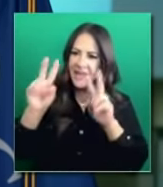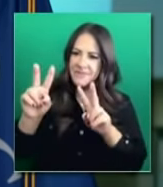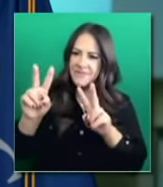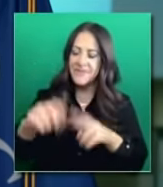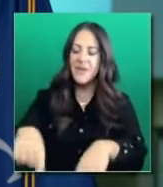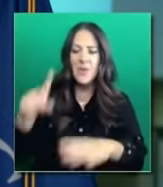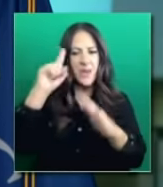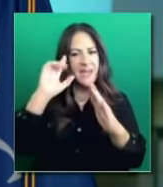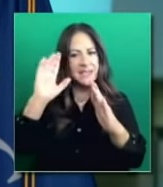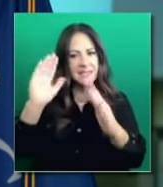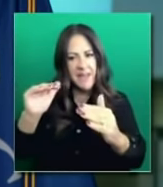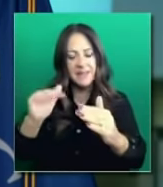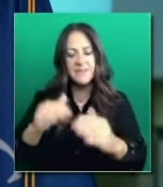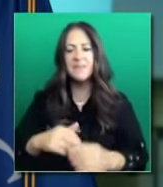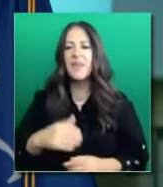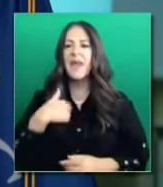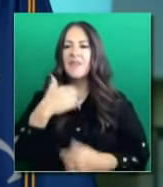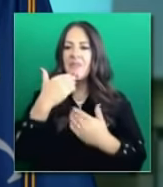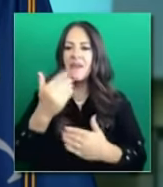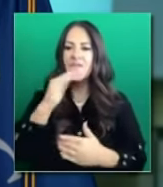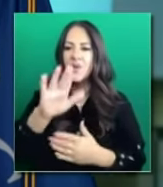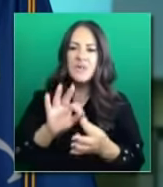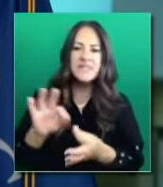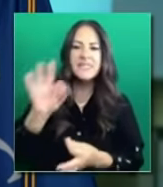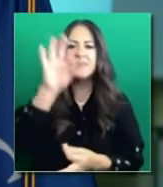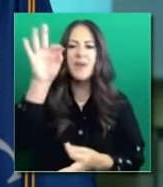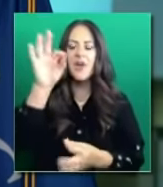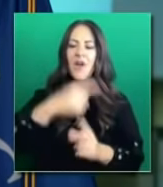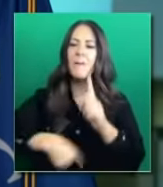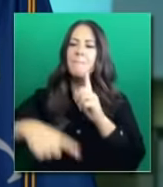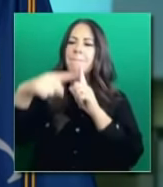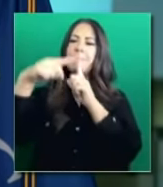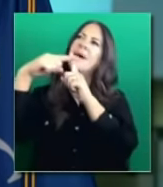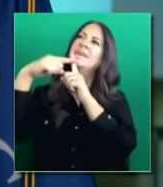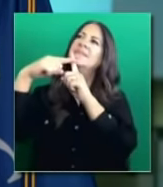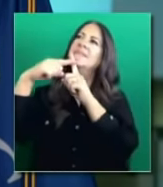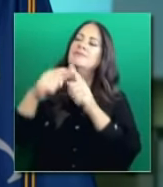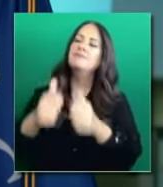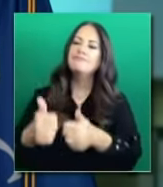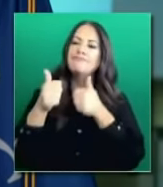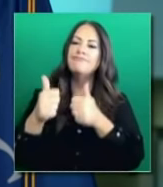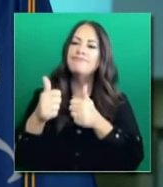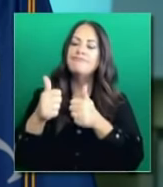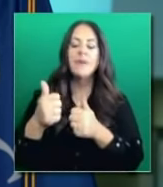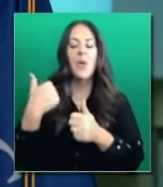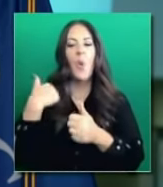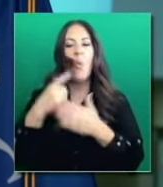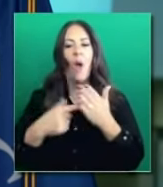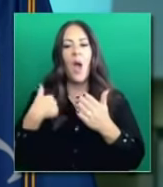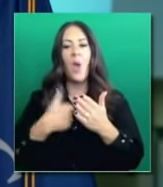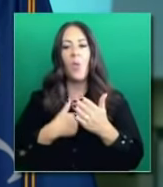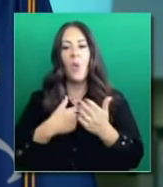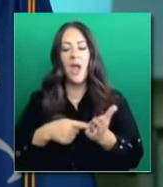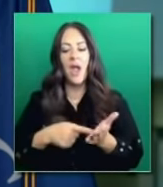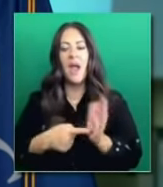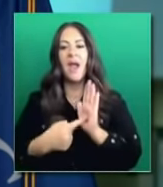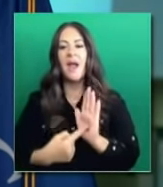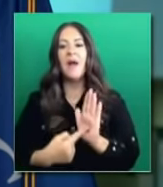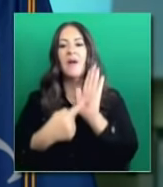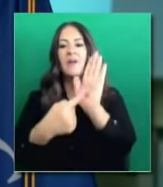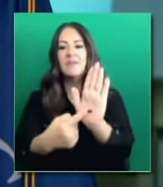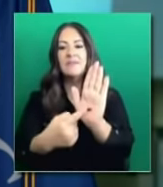us together here today is that spirit of optimism with the proposal that we're setting forth on putting these cohort strategies